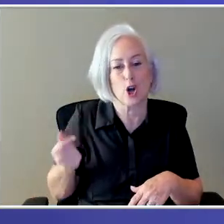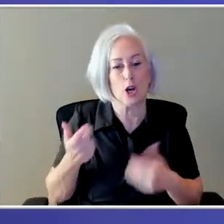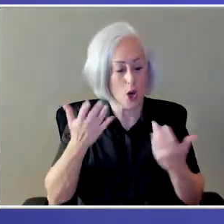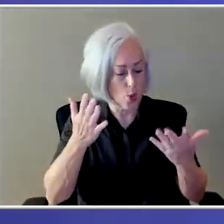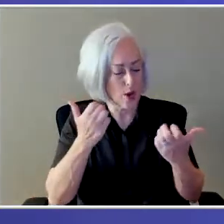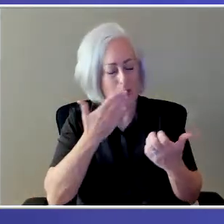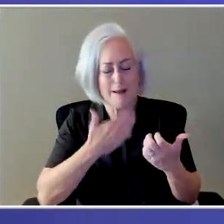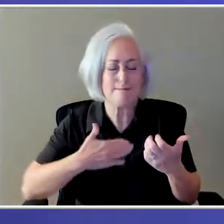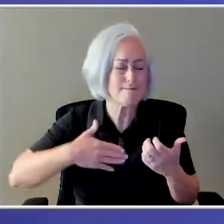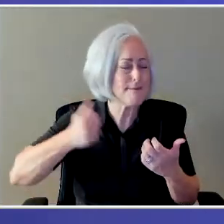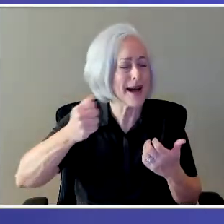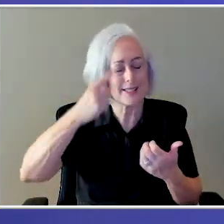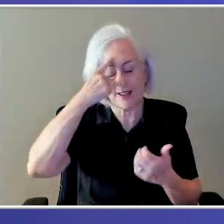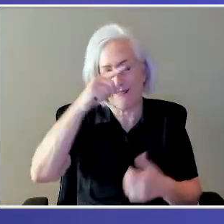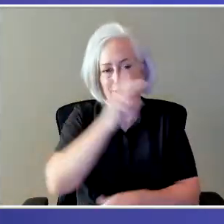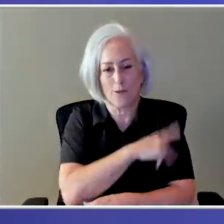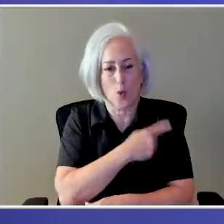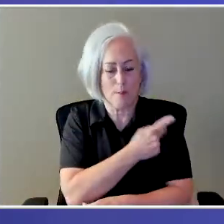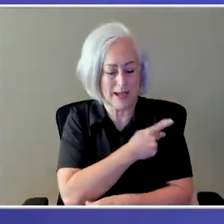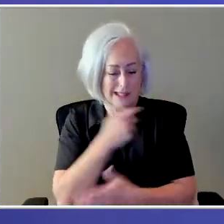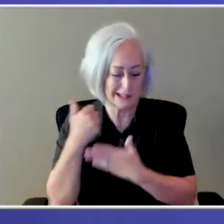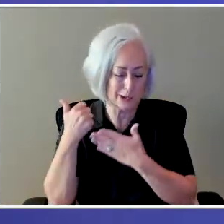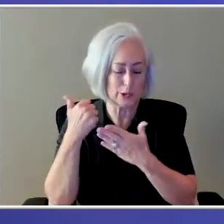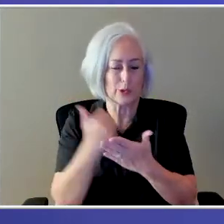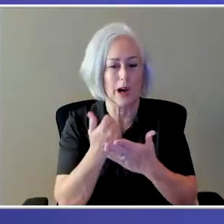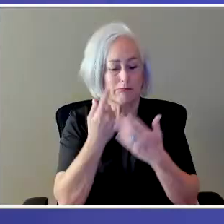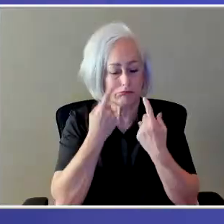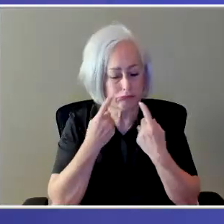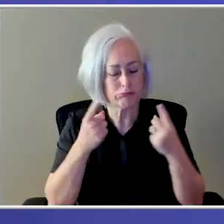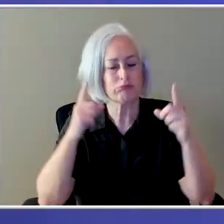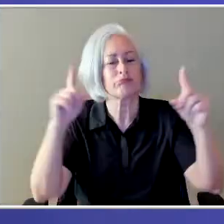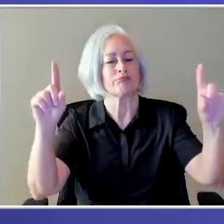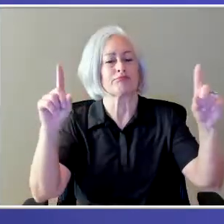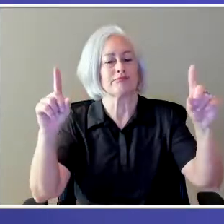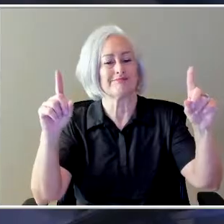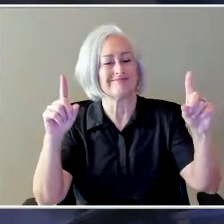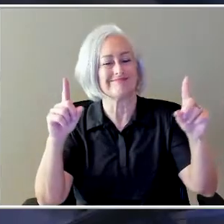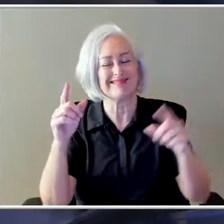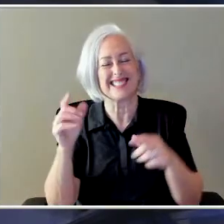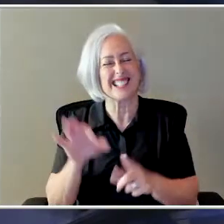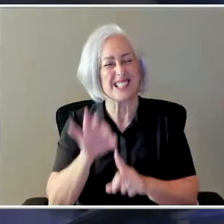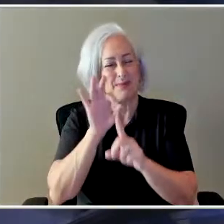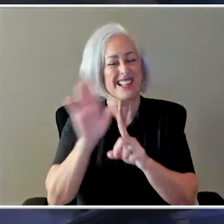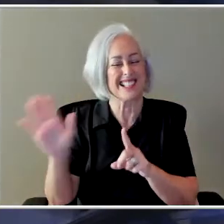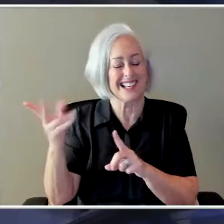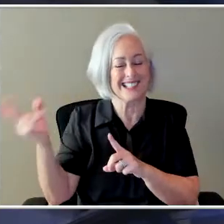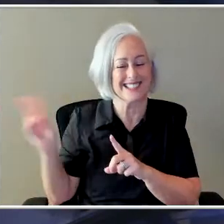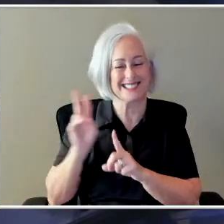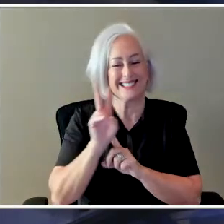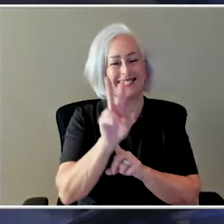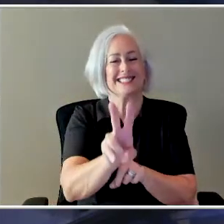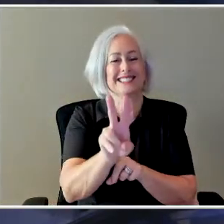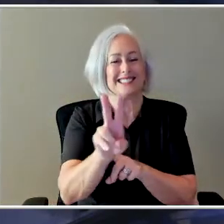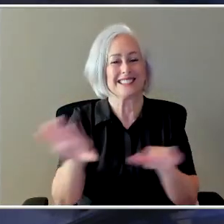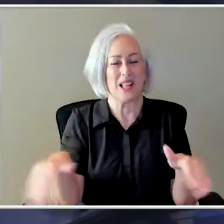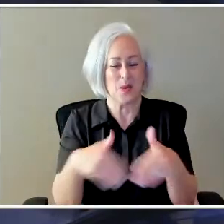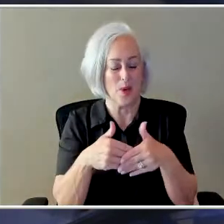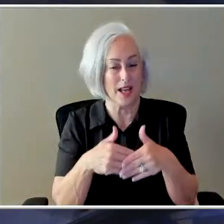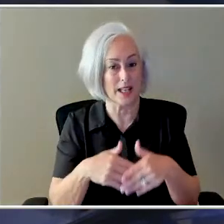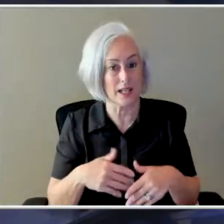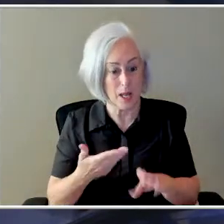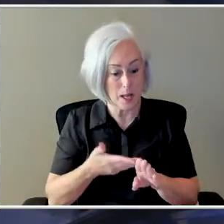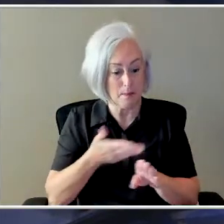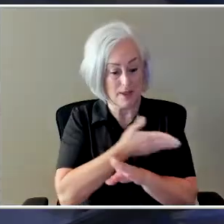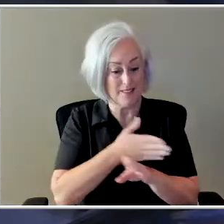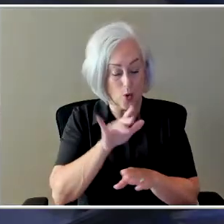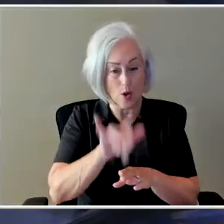wanting to help them accomplish their goals, such as walking his daughter down the aisle. Yeah, before you walked your daughter down the aisle, you had your dog come see you.